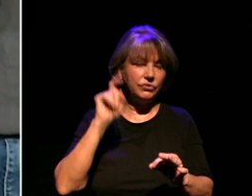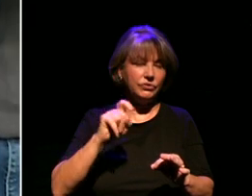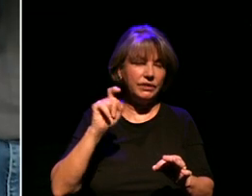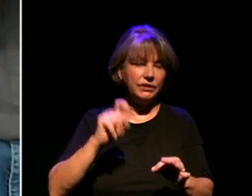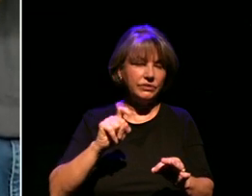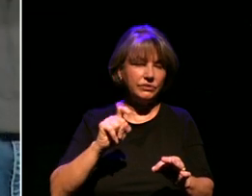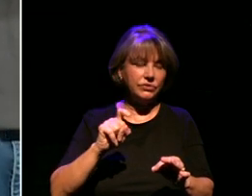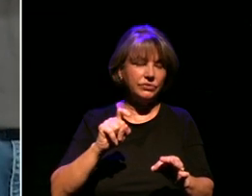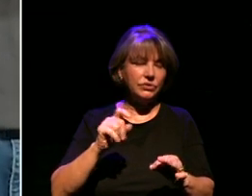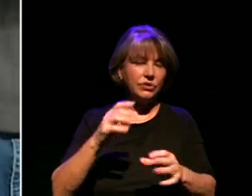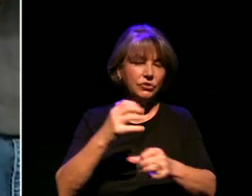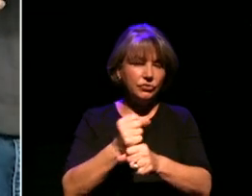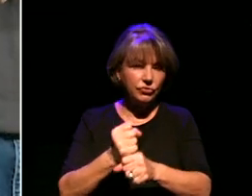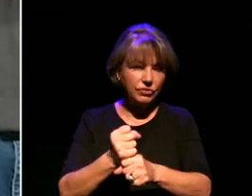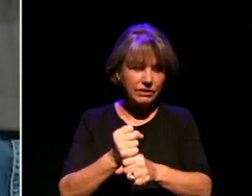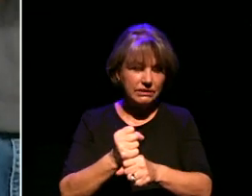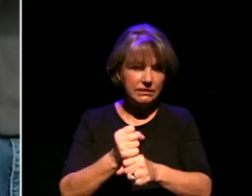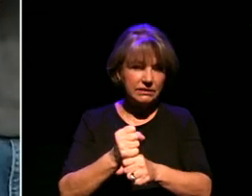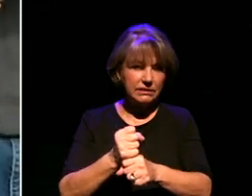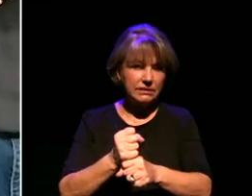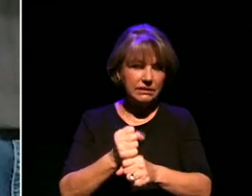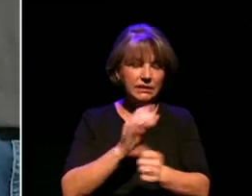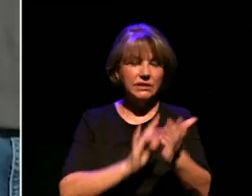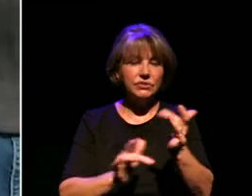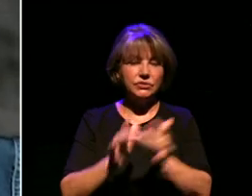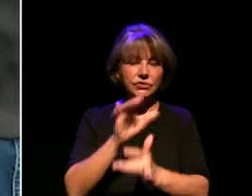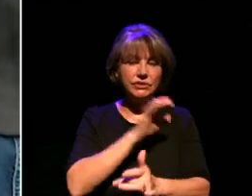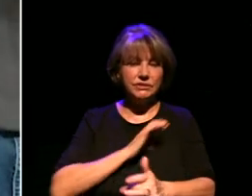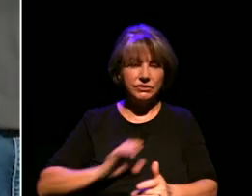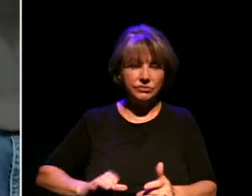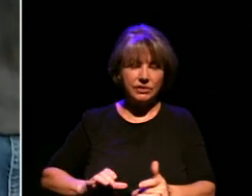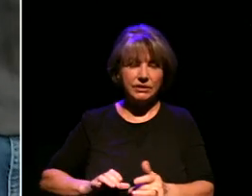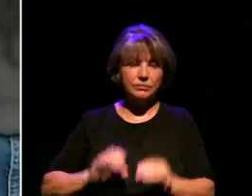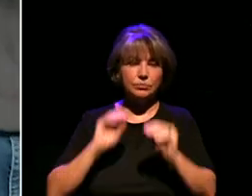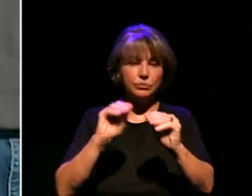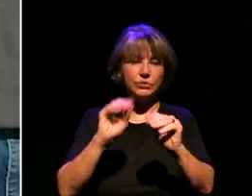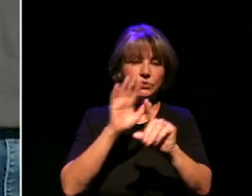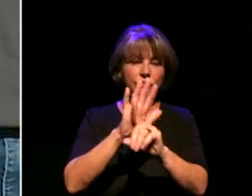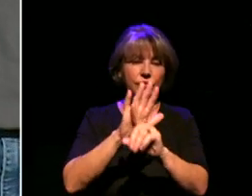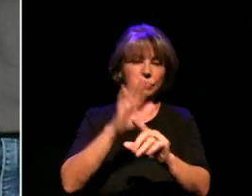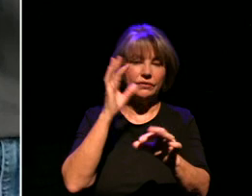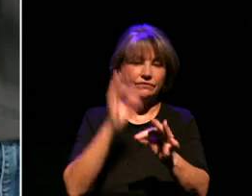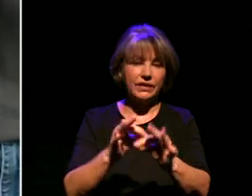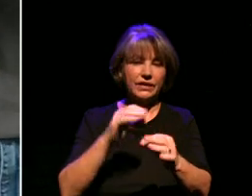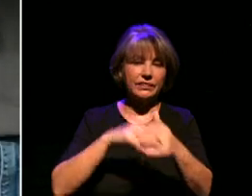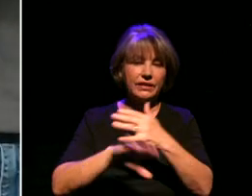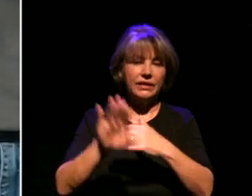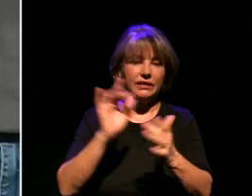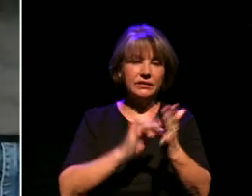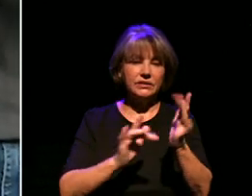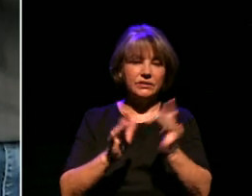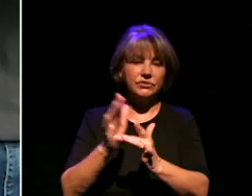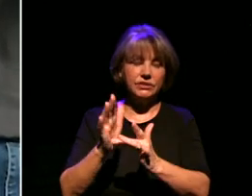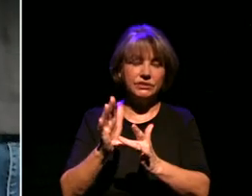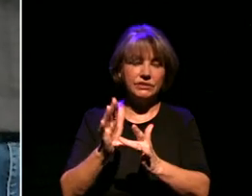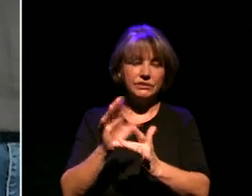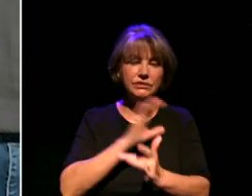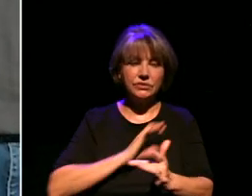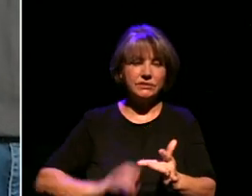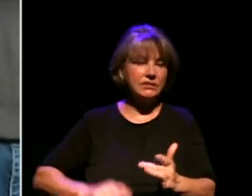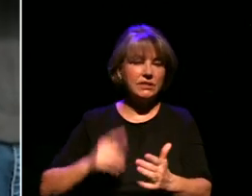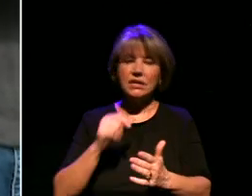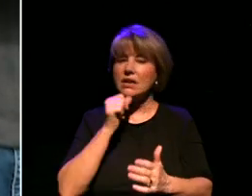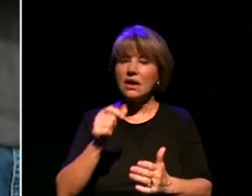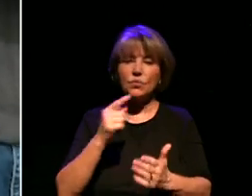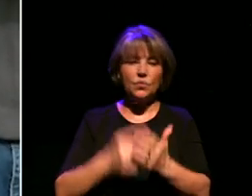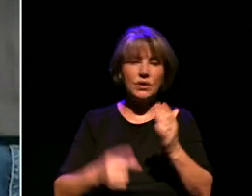your trust in Jesus Christ. You want to put your faith in Jesus Christ, saying, it's not what I do, it's not what I say, it's not